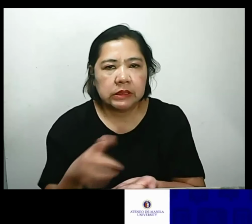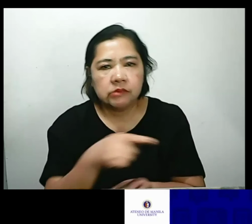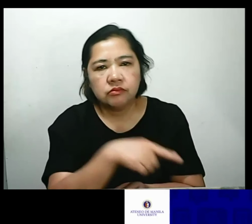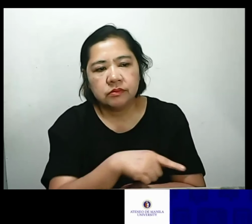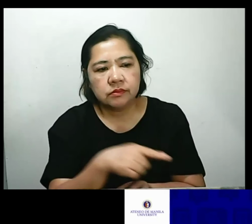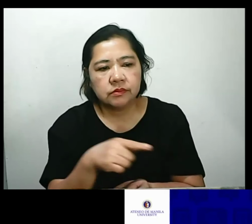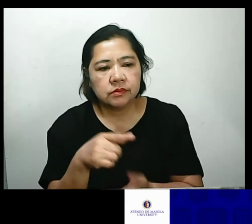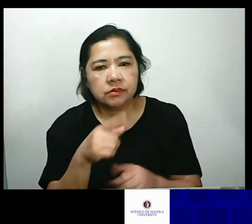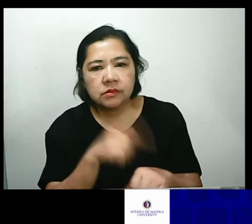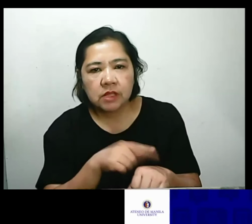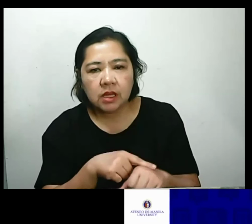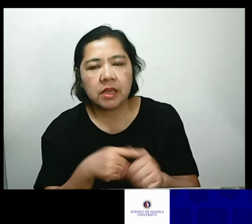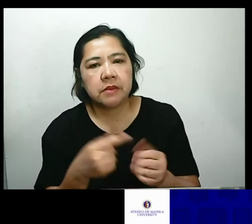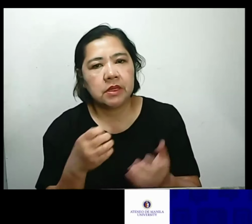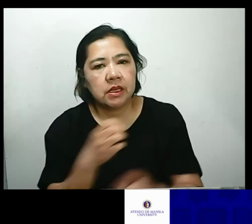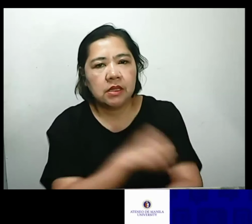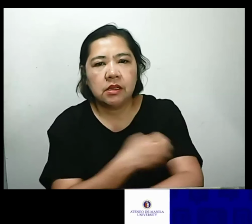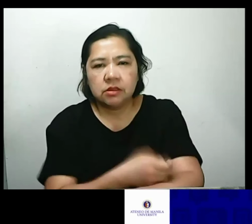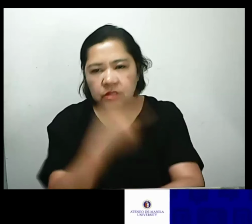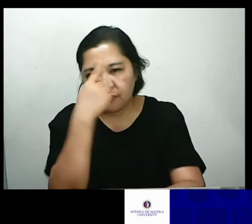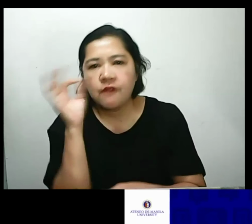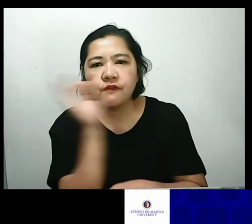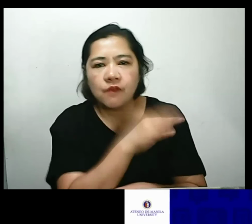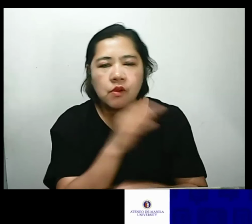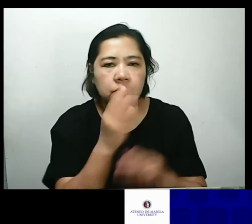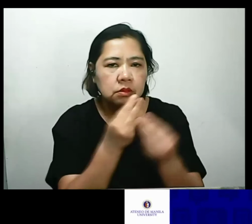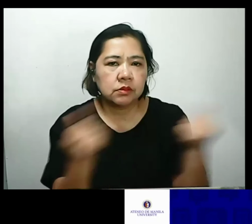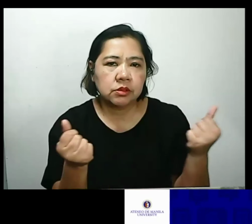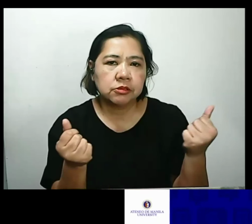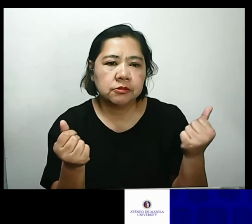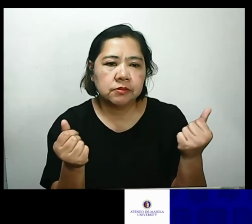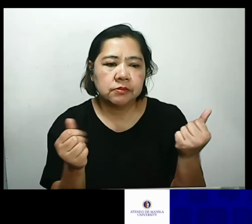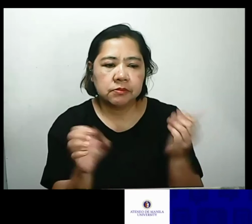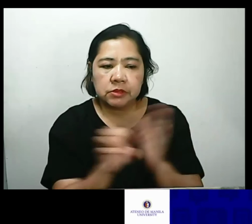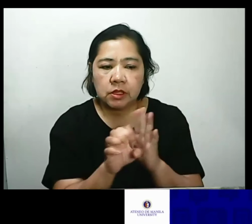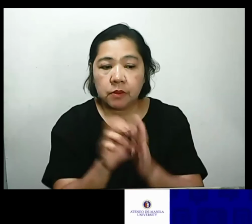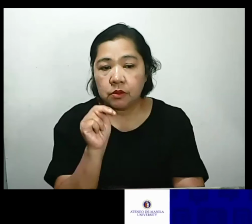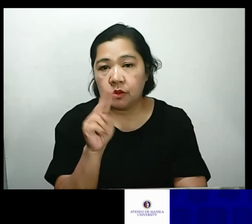false solutions like for me, false nuclear energy is a false solution.